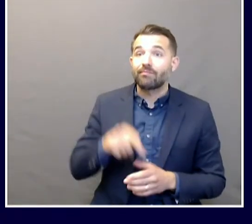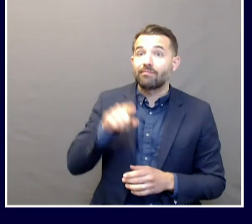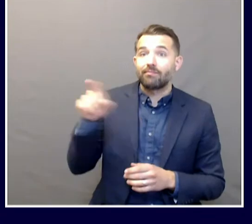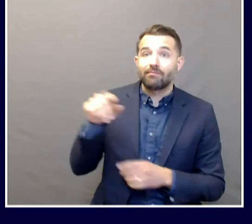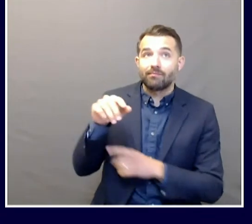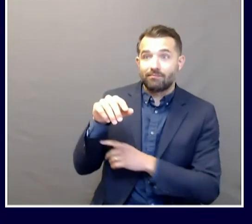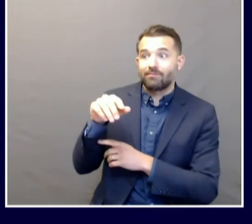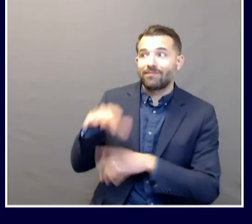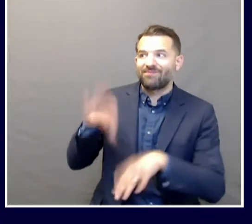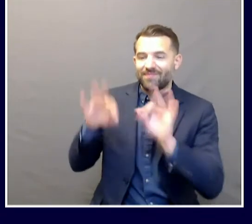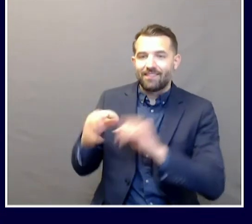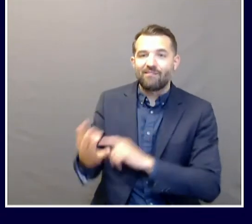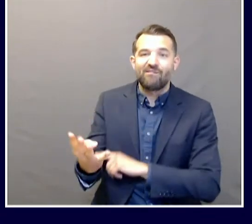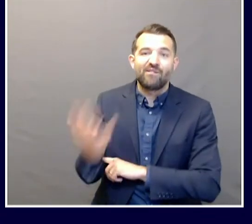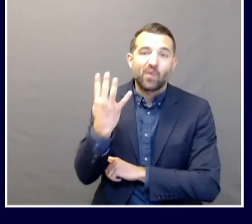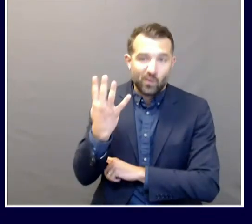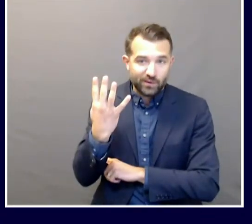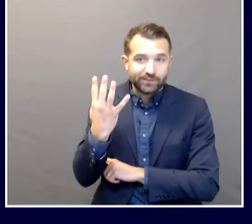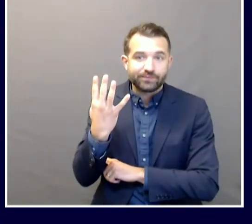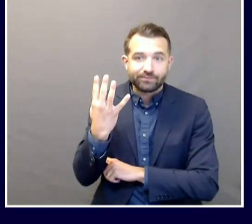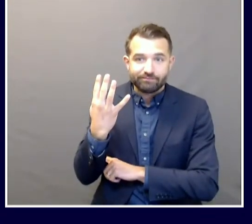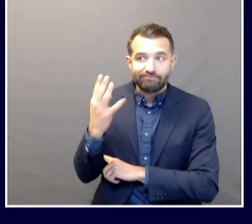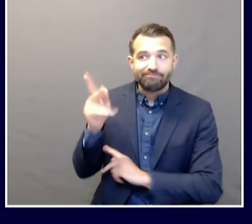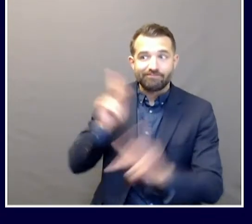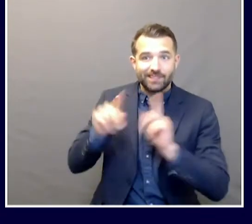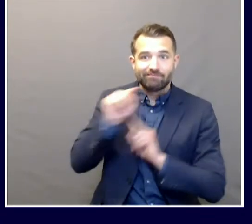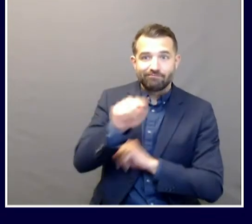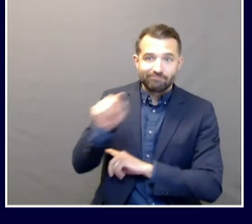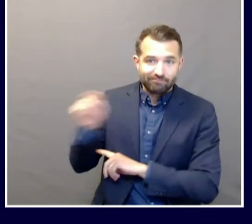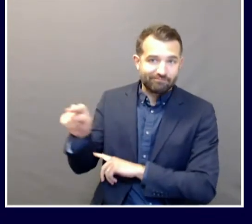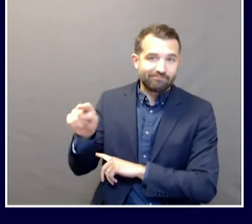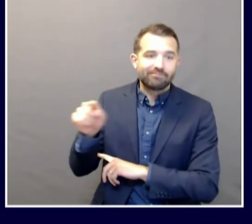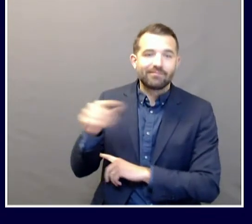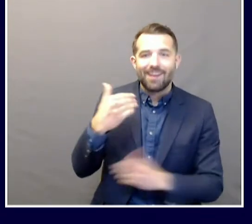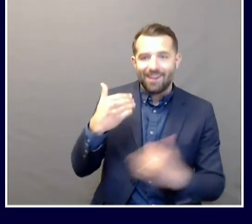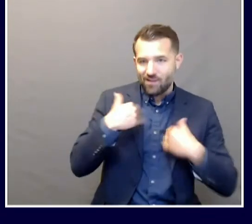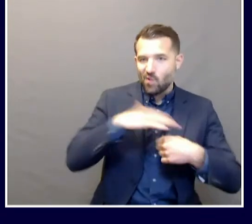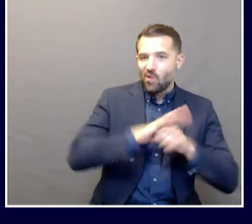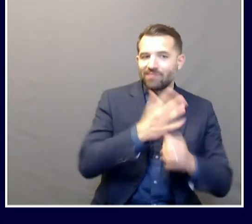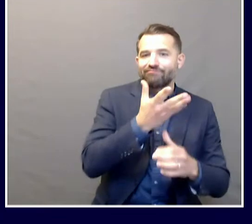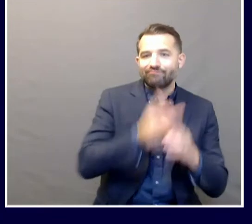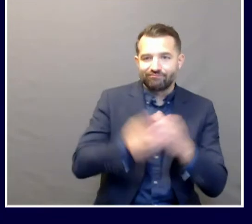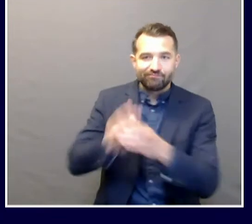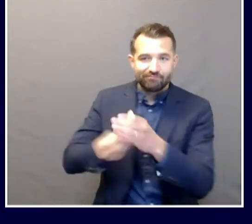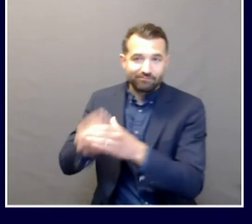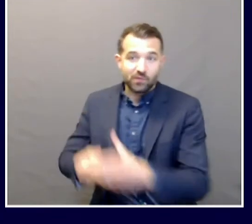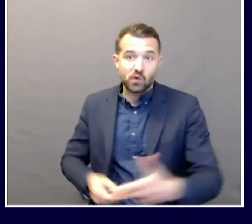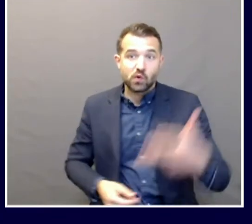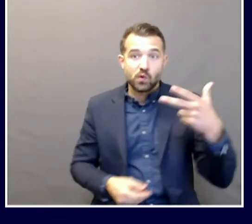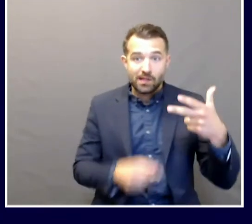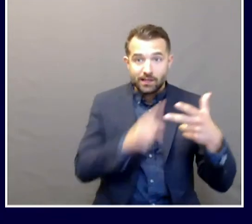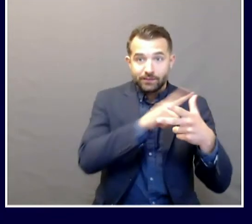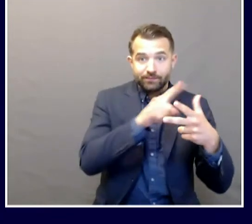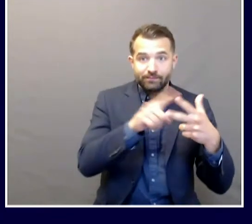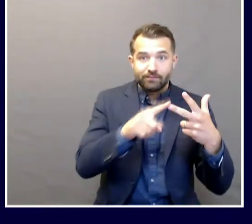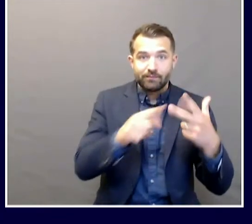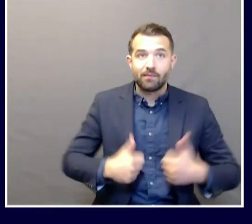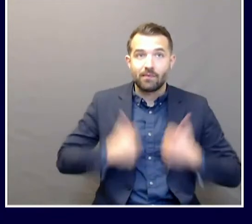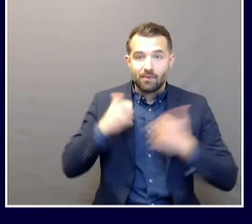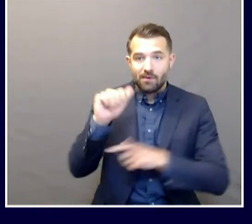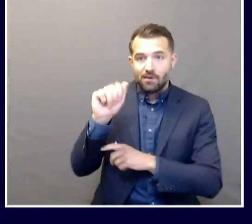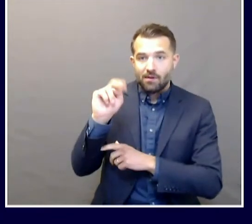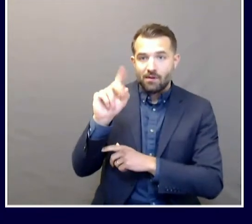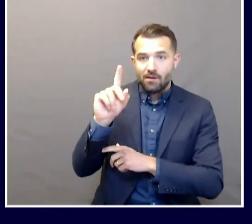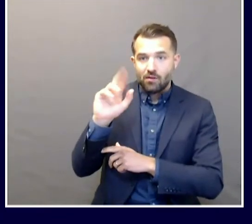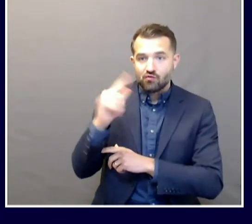deaths among Maine people with COVID-19. 3 of them were residents of Androscoggin County. 1 was a resident